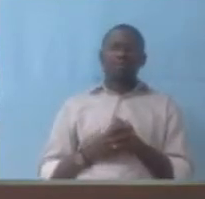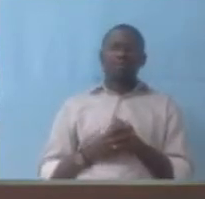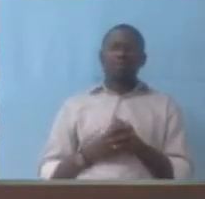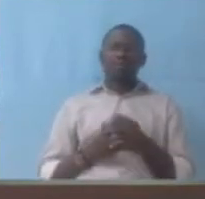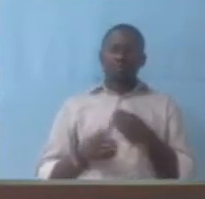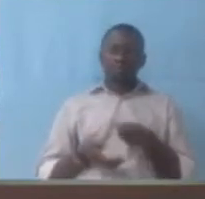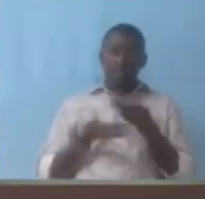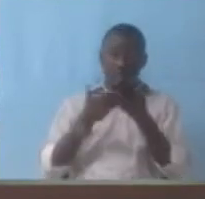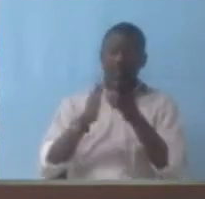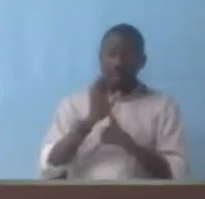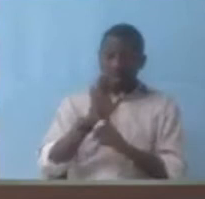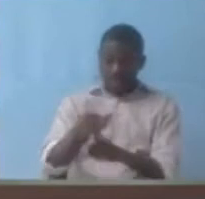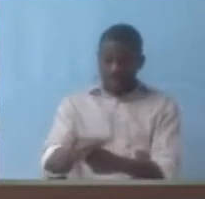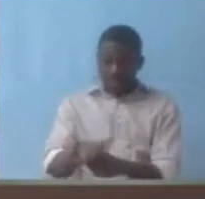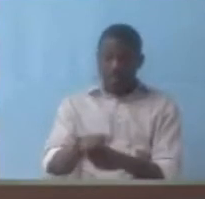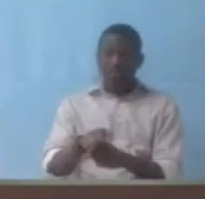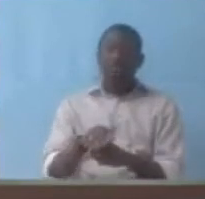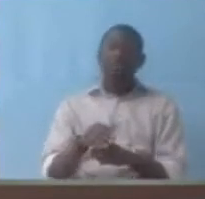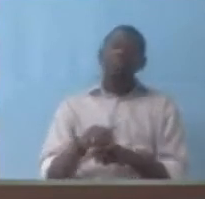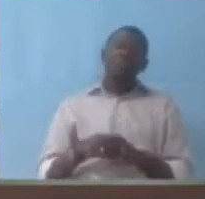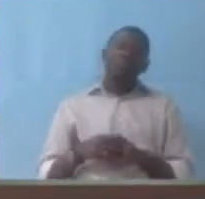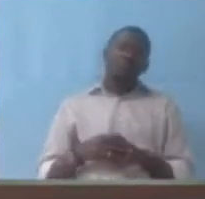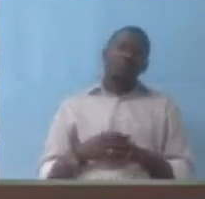Just to give an example. Ruka misalo di